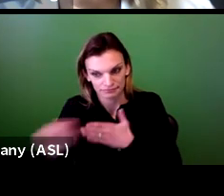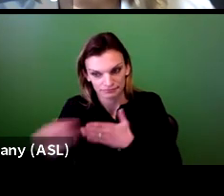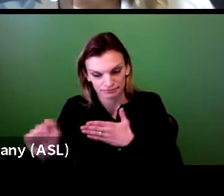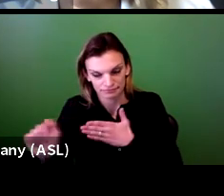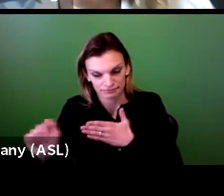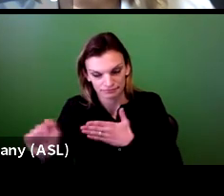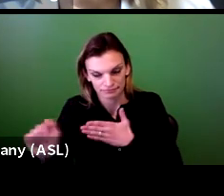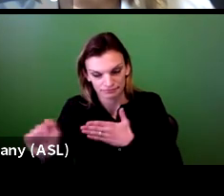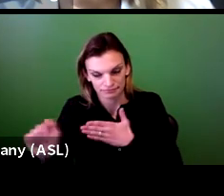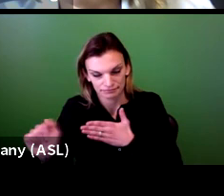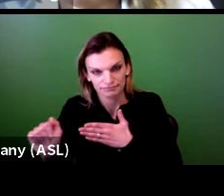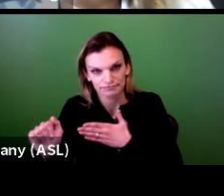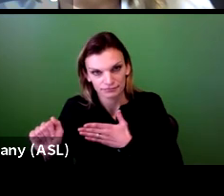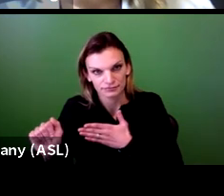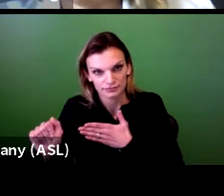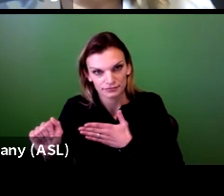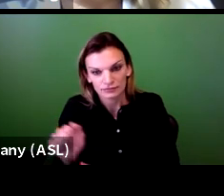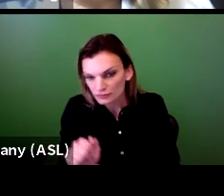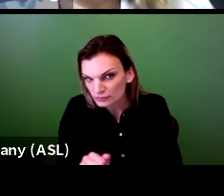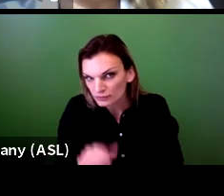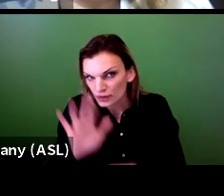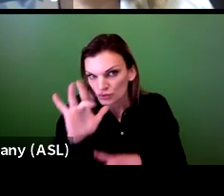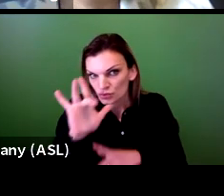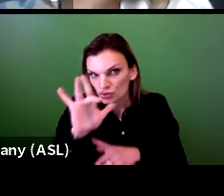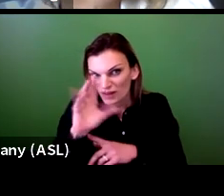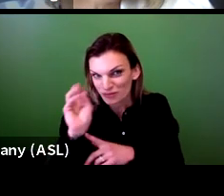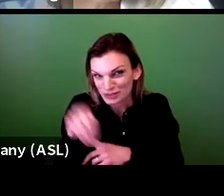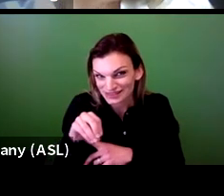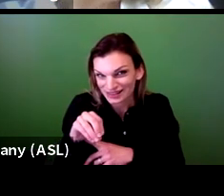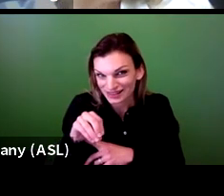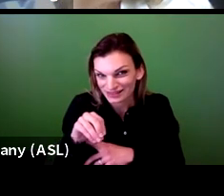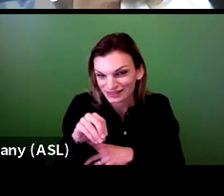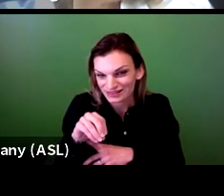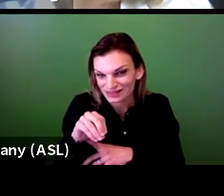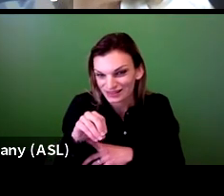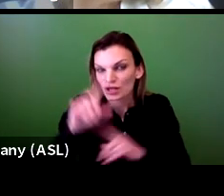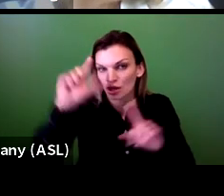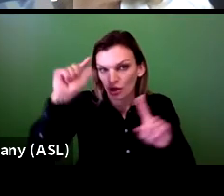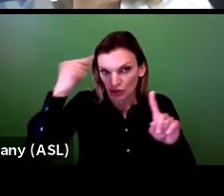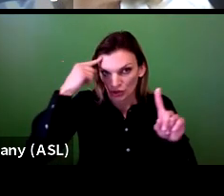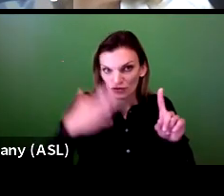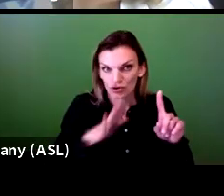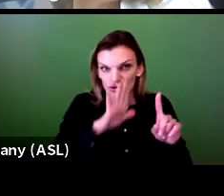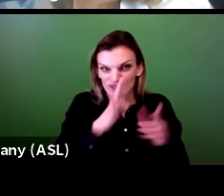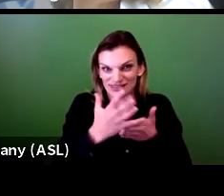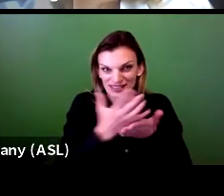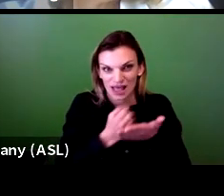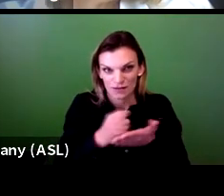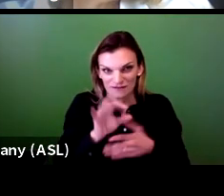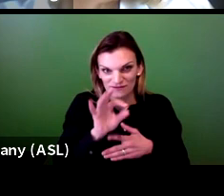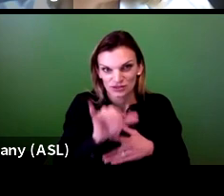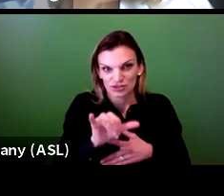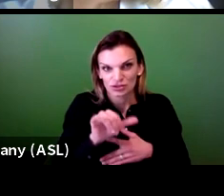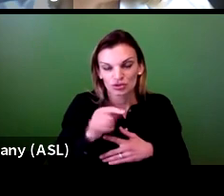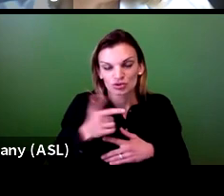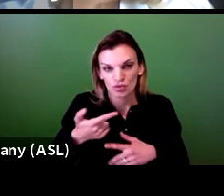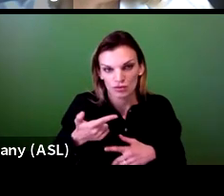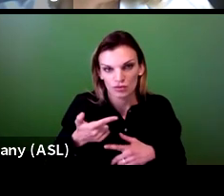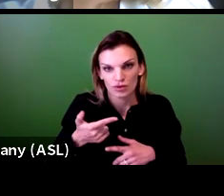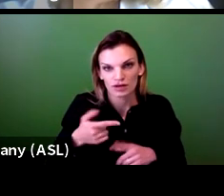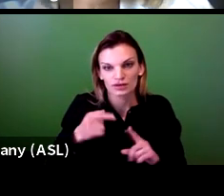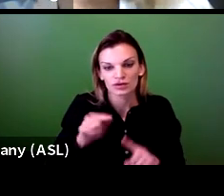So the 25% of the governor's salary for fiscal year 21